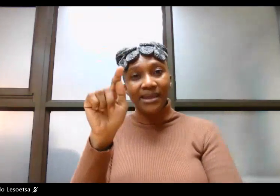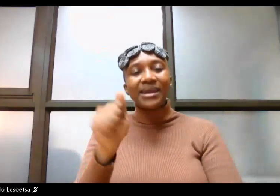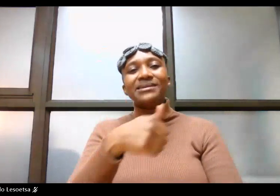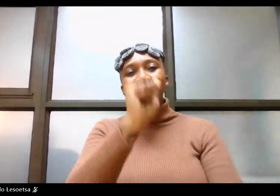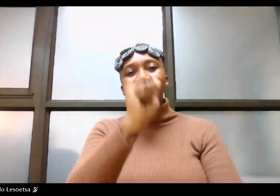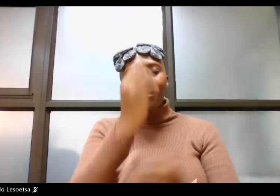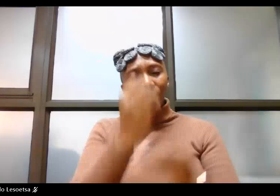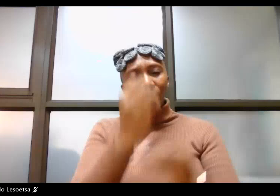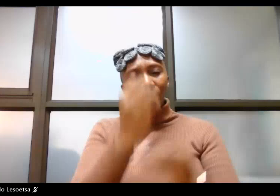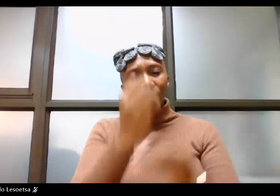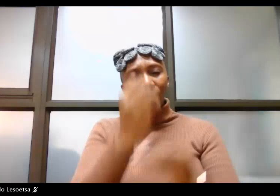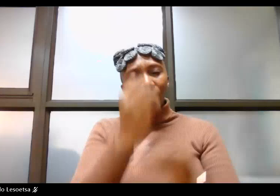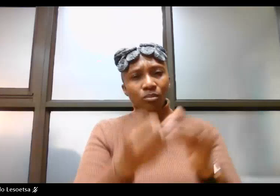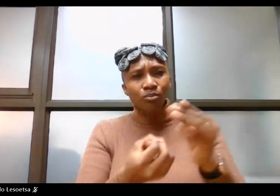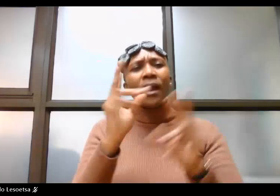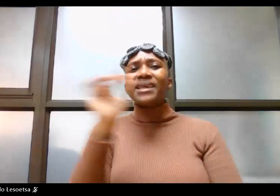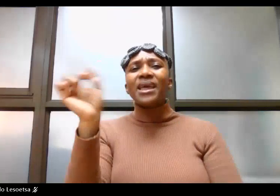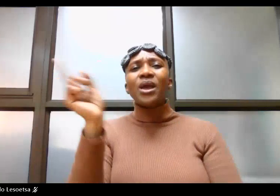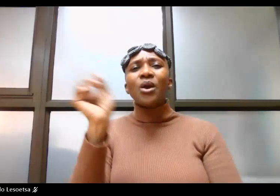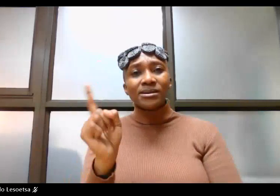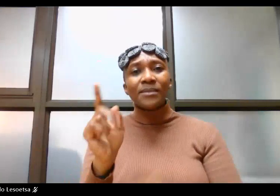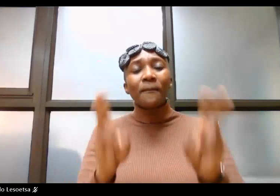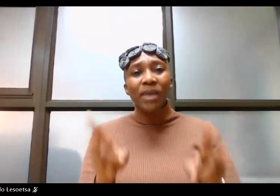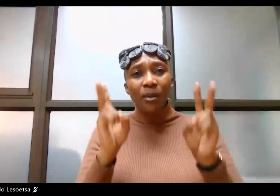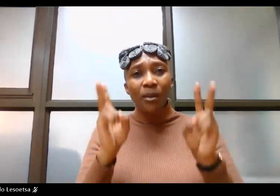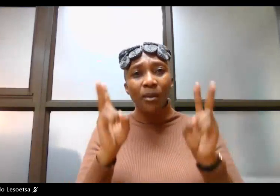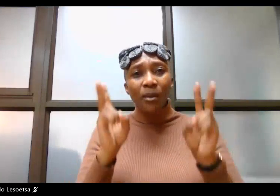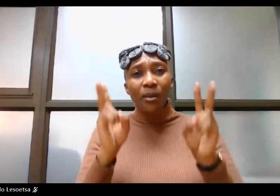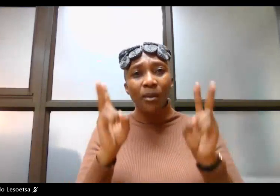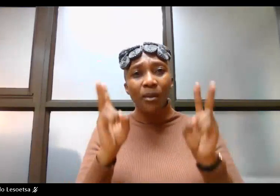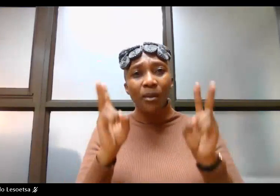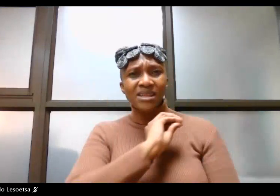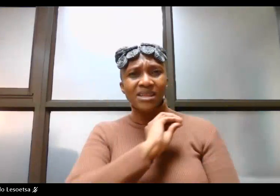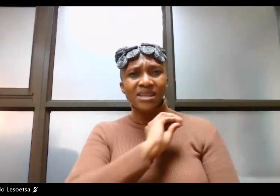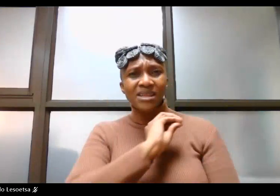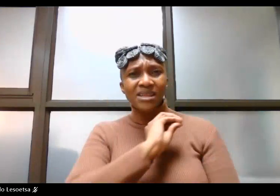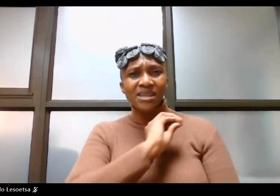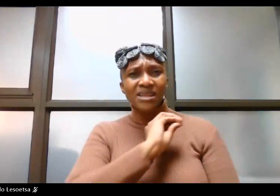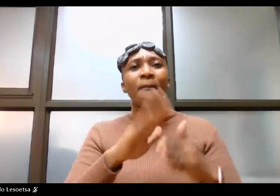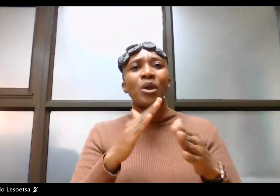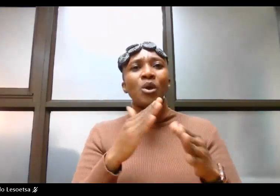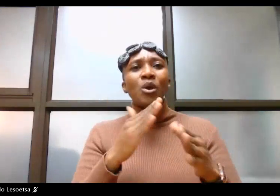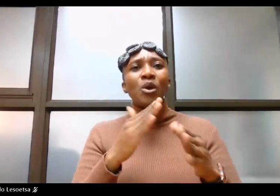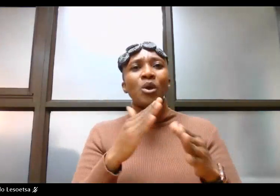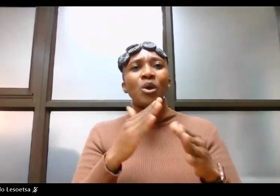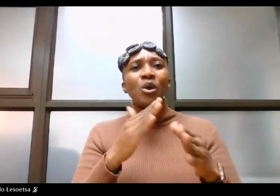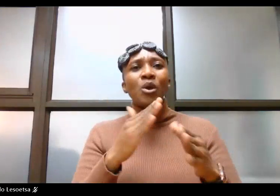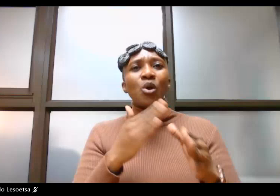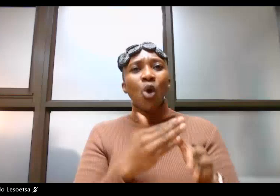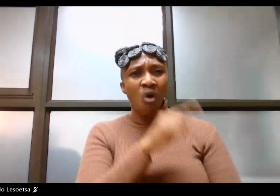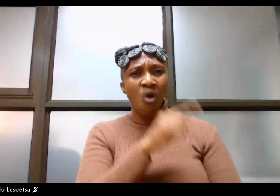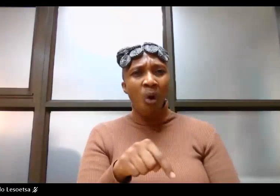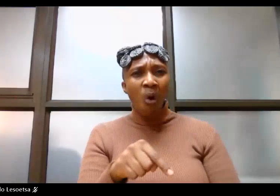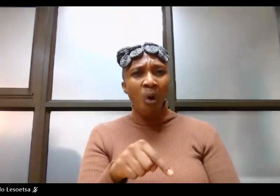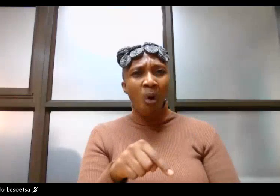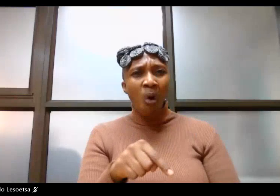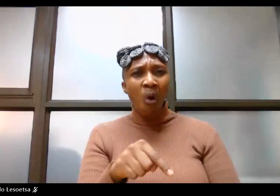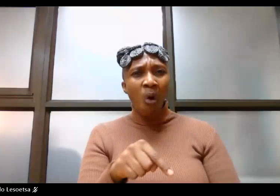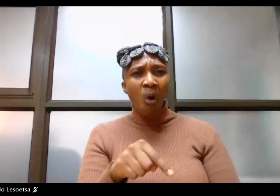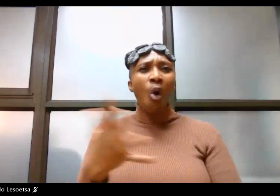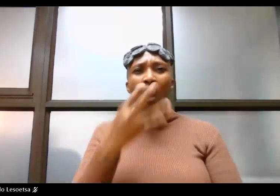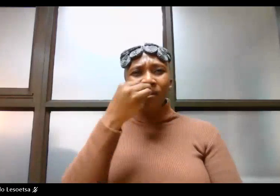say people who are having disabilities, it's because of their wrongdoings, it's because they are cursed, it's